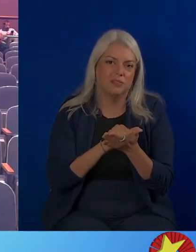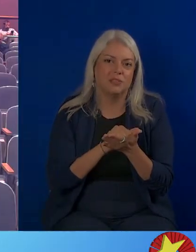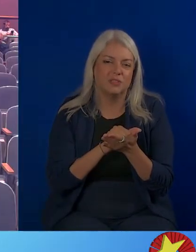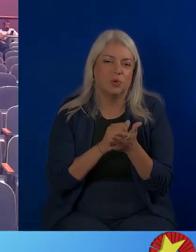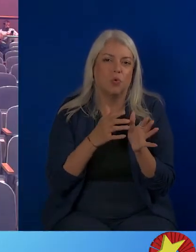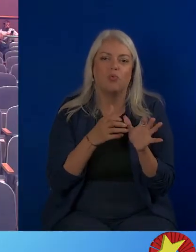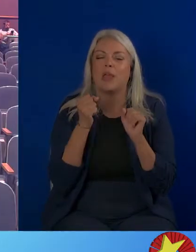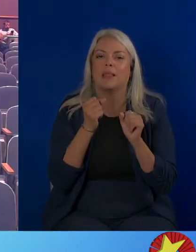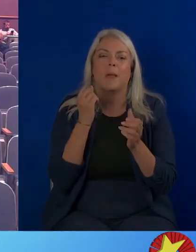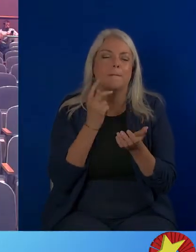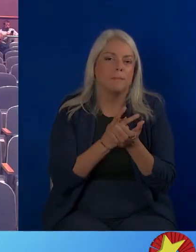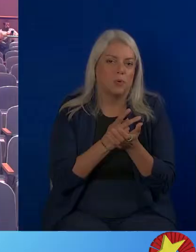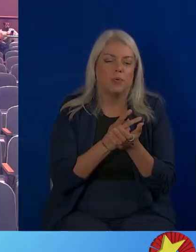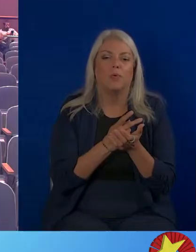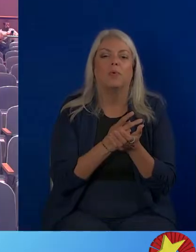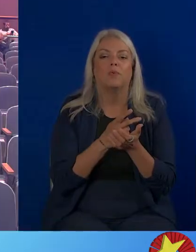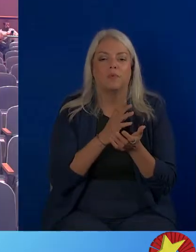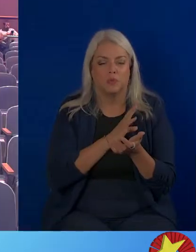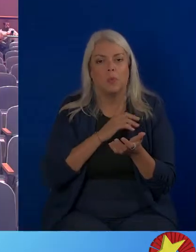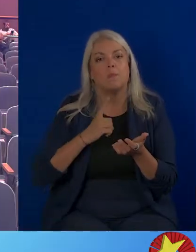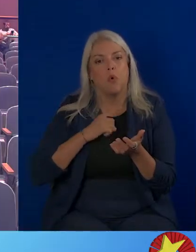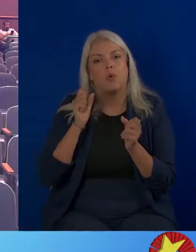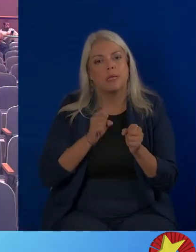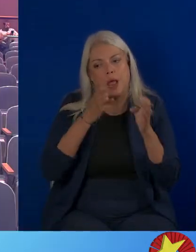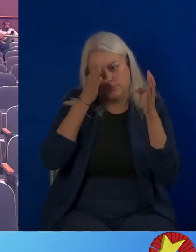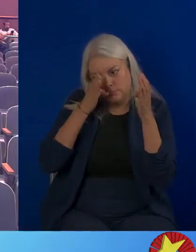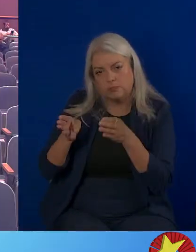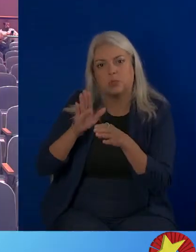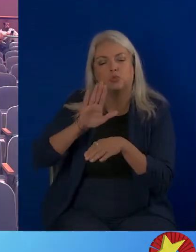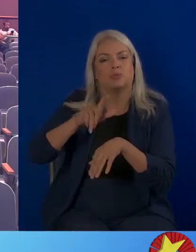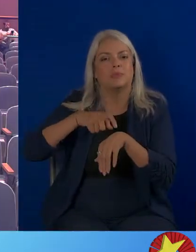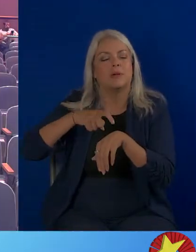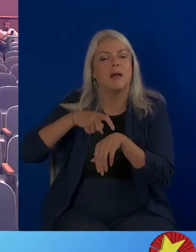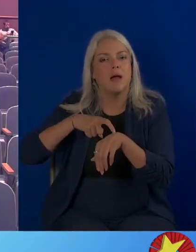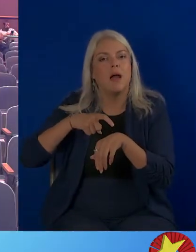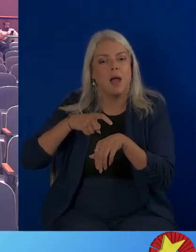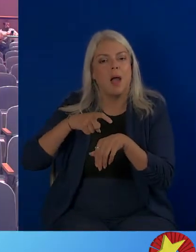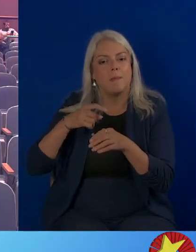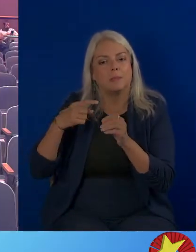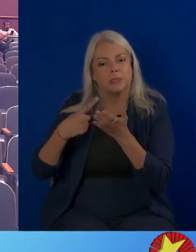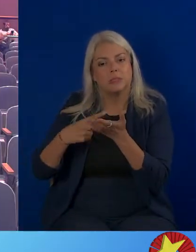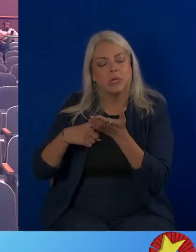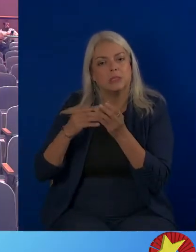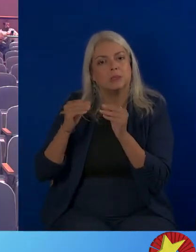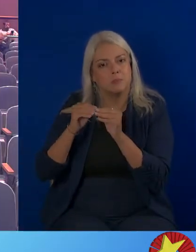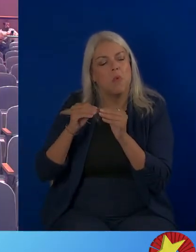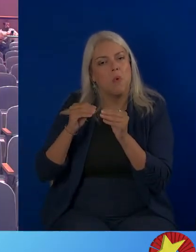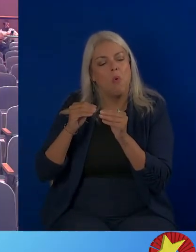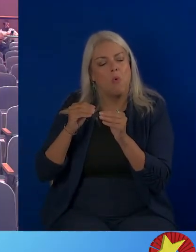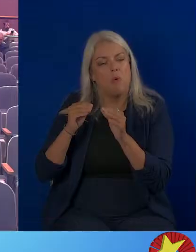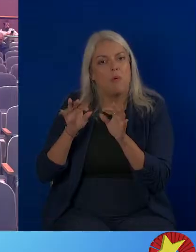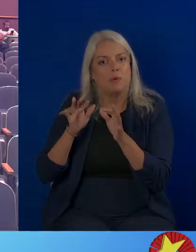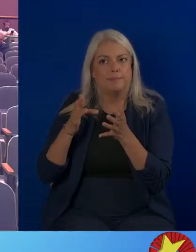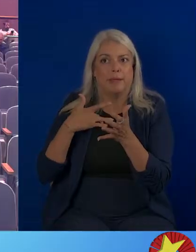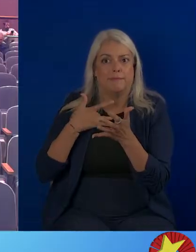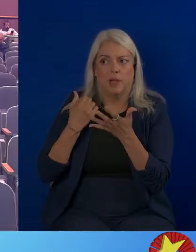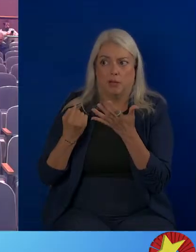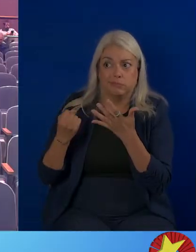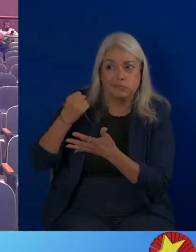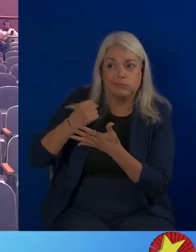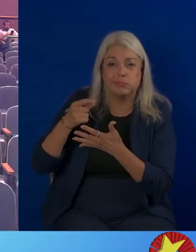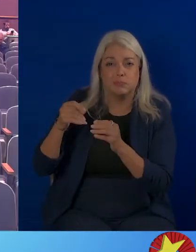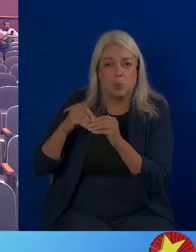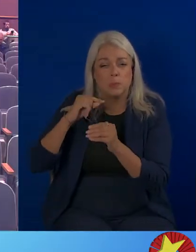quickly approved, and that the board can focus its time on discussing matters that might have